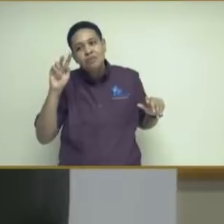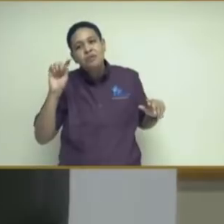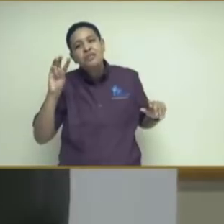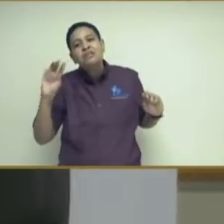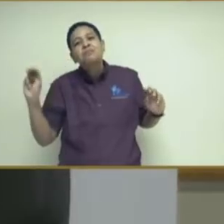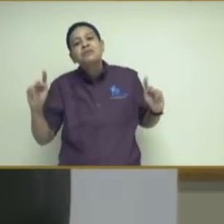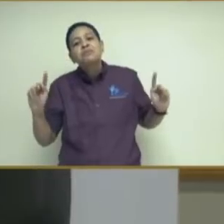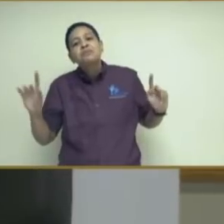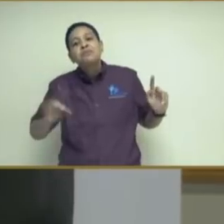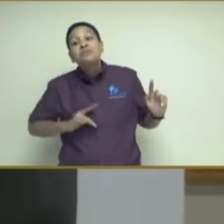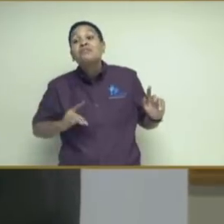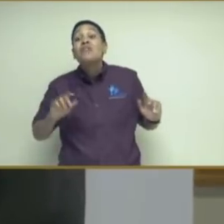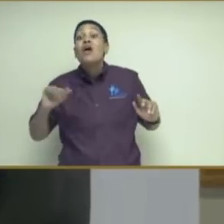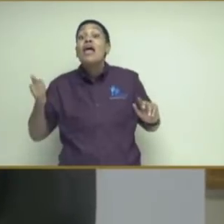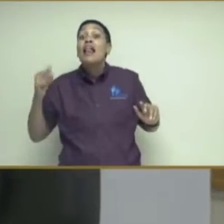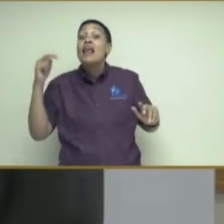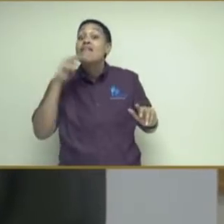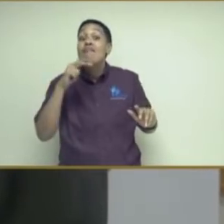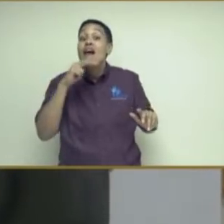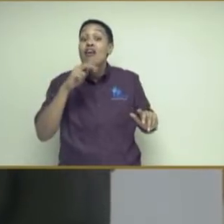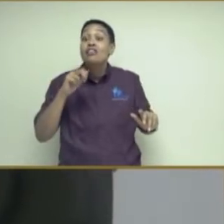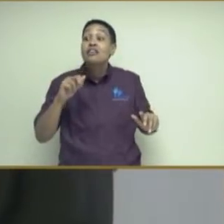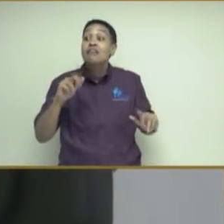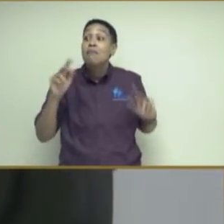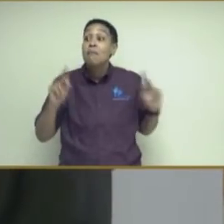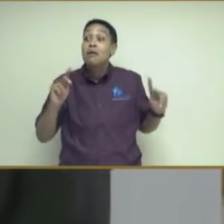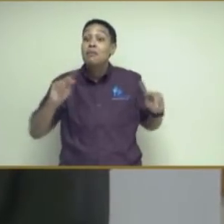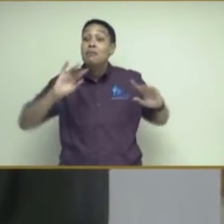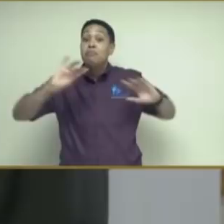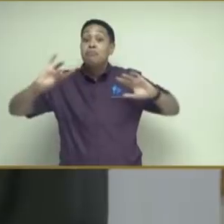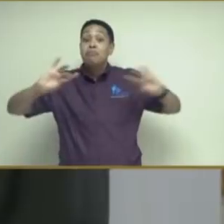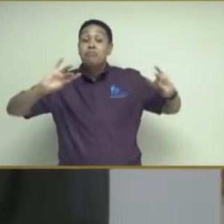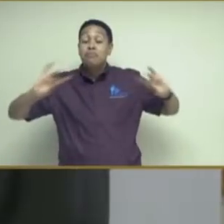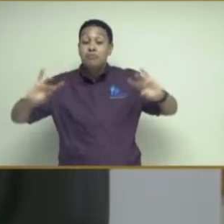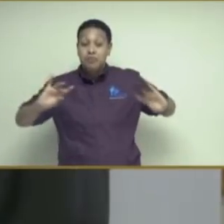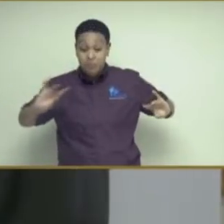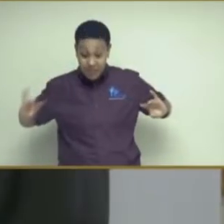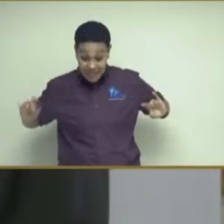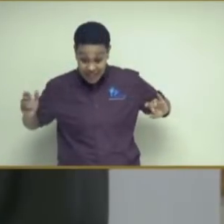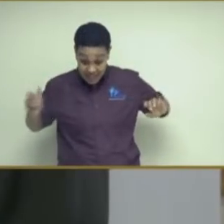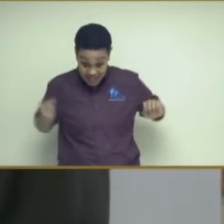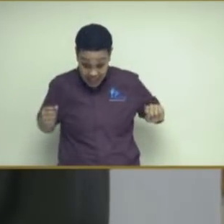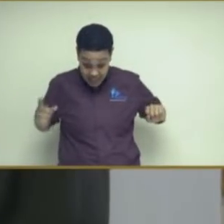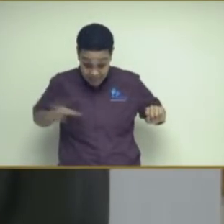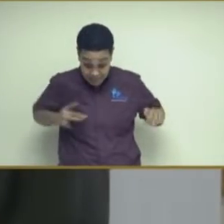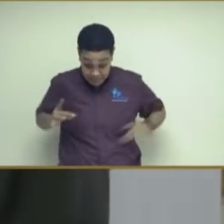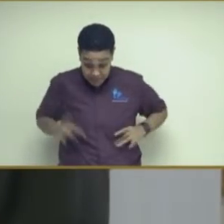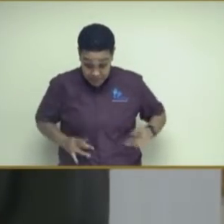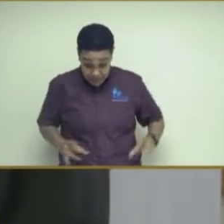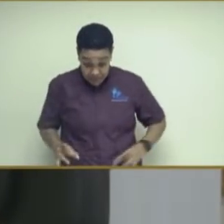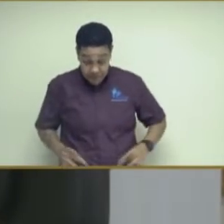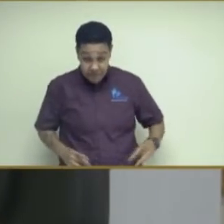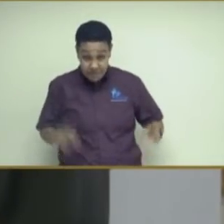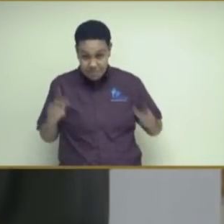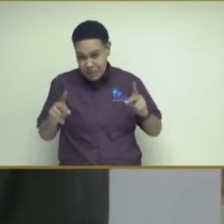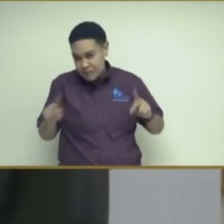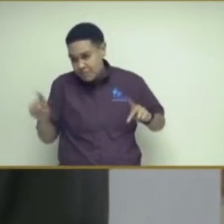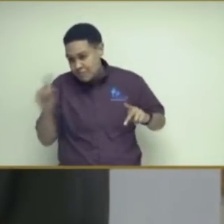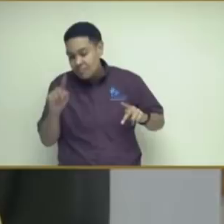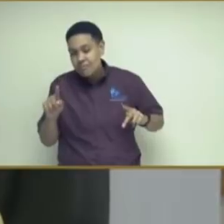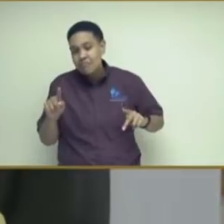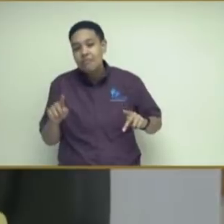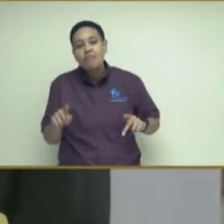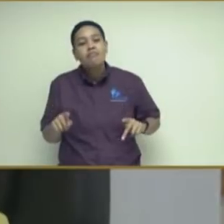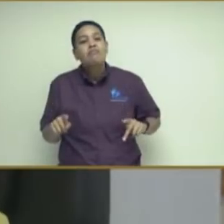virus, after a certain amount of persons would have gotten it, then the susceptible